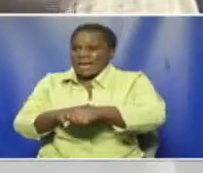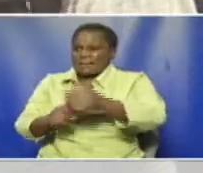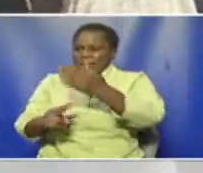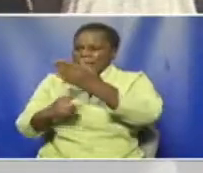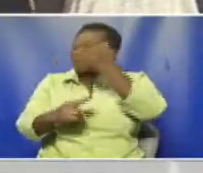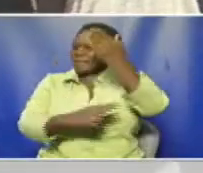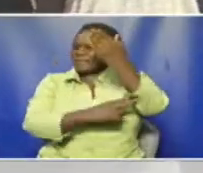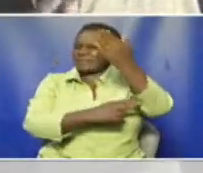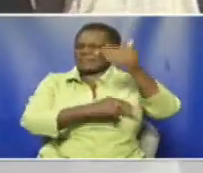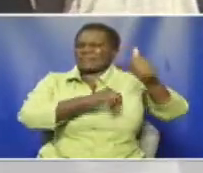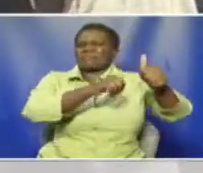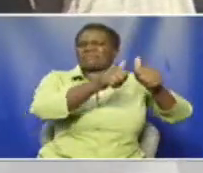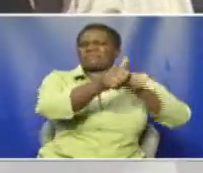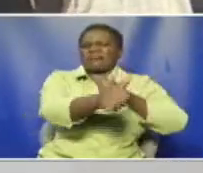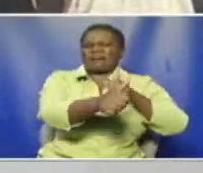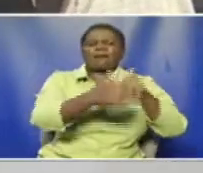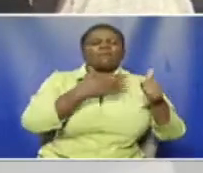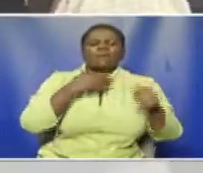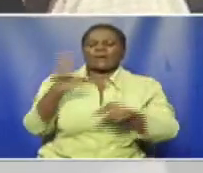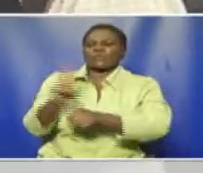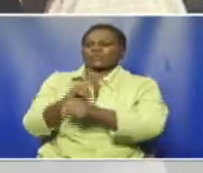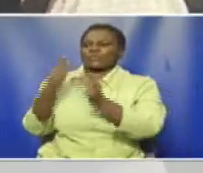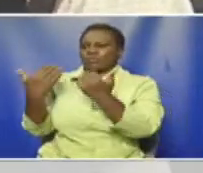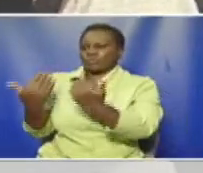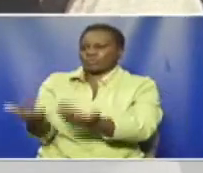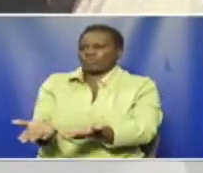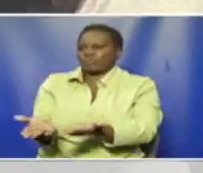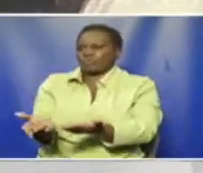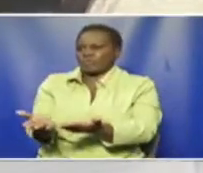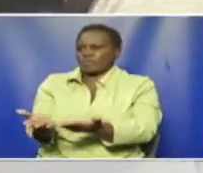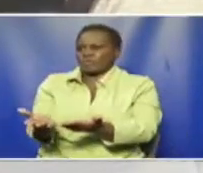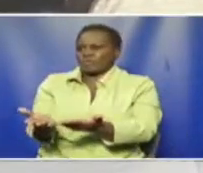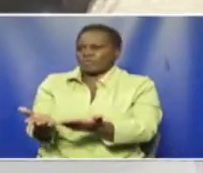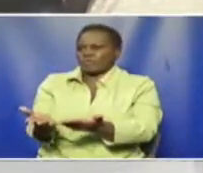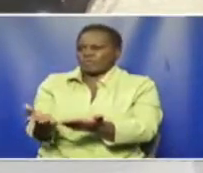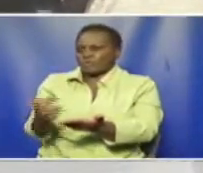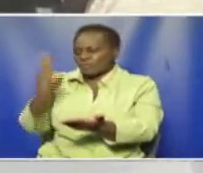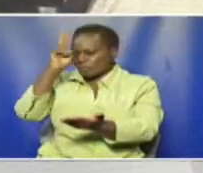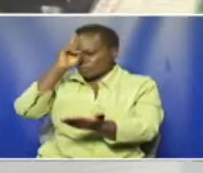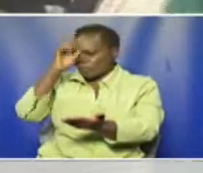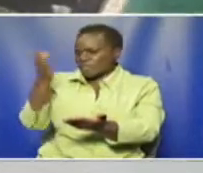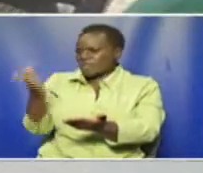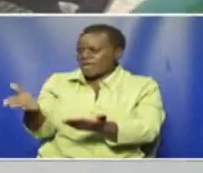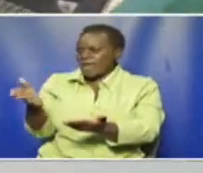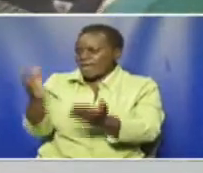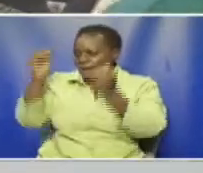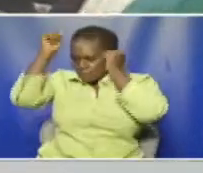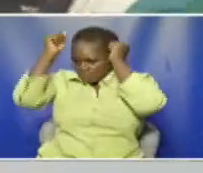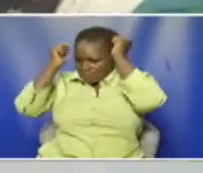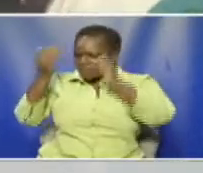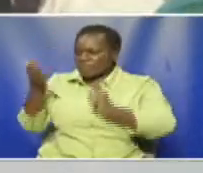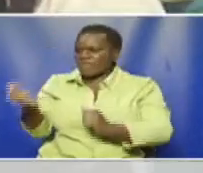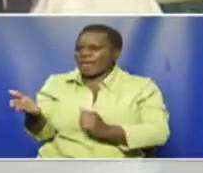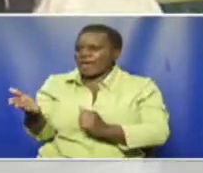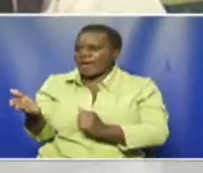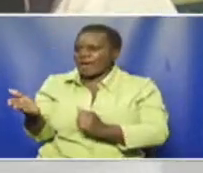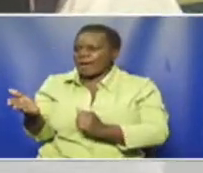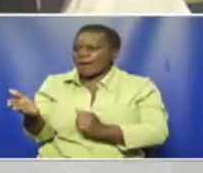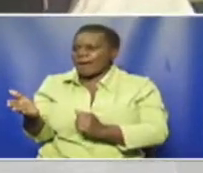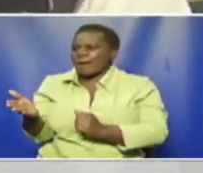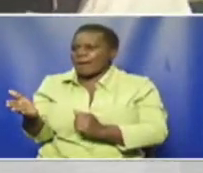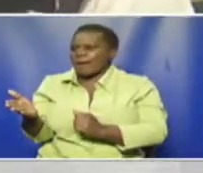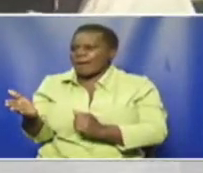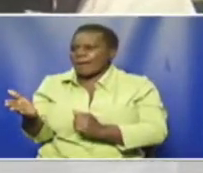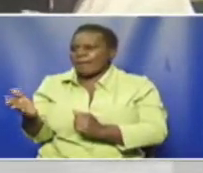njia ndefu, wanataka kupitia na hapa. Wakija hapa kuna wanajeshi wamesimama getini, kuna ama bonza wamesimama